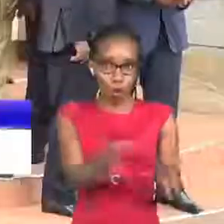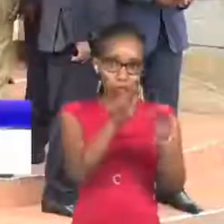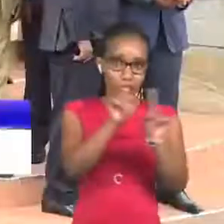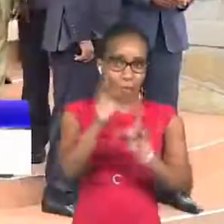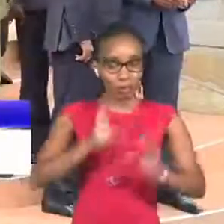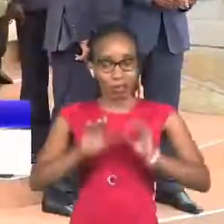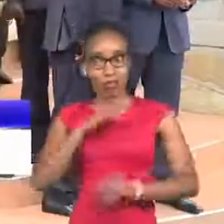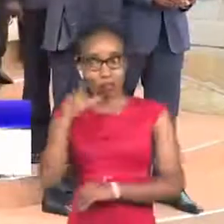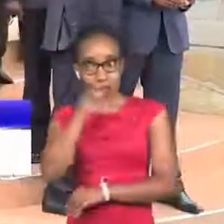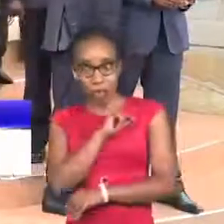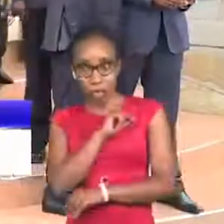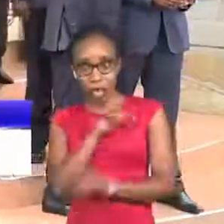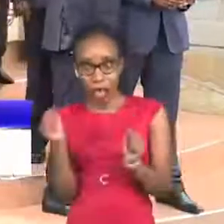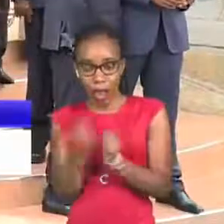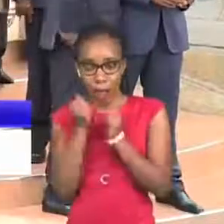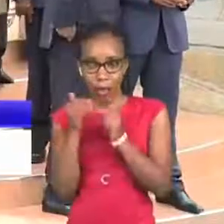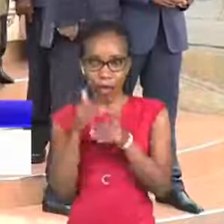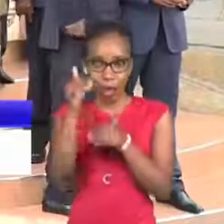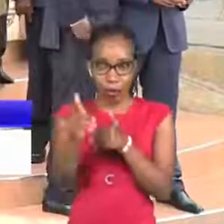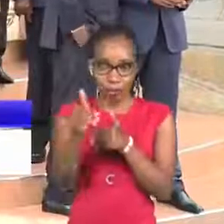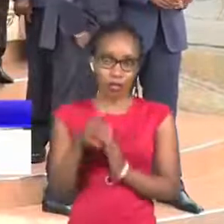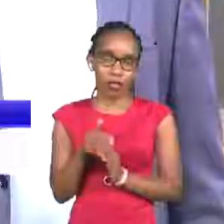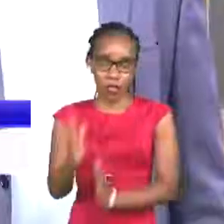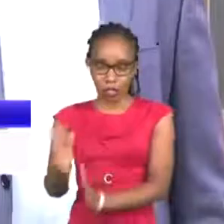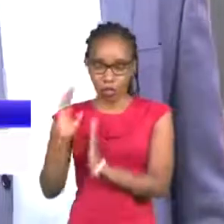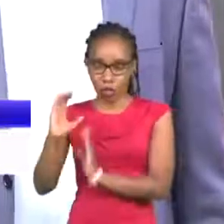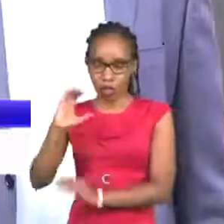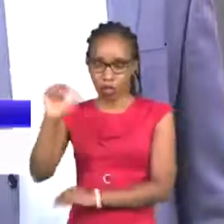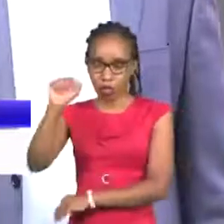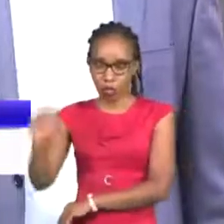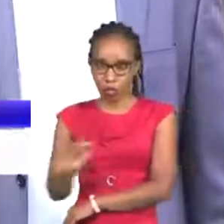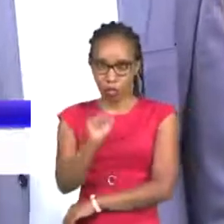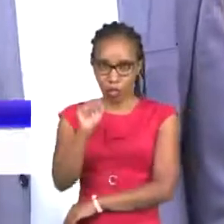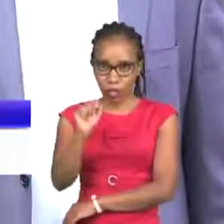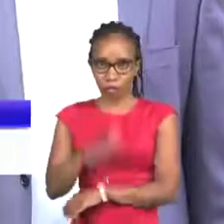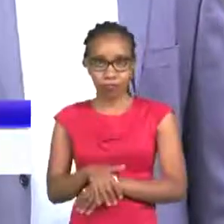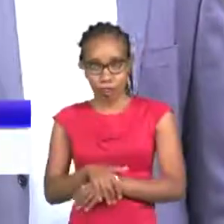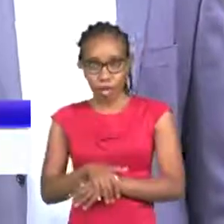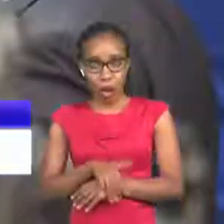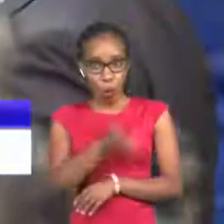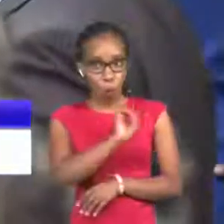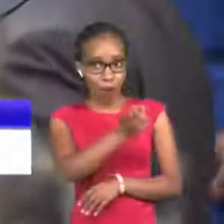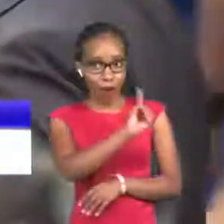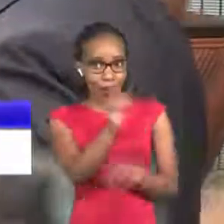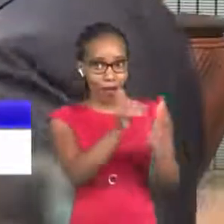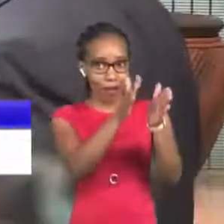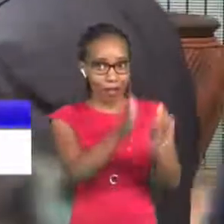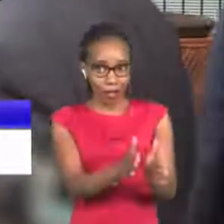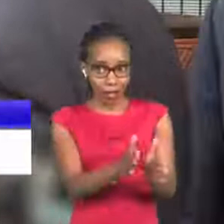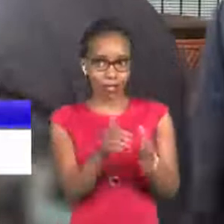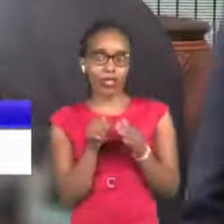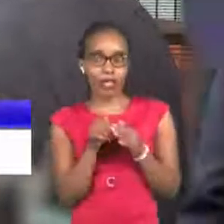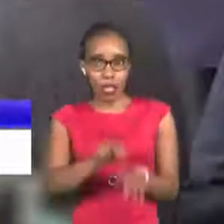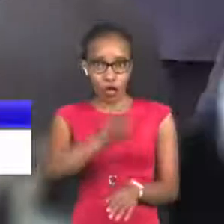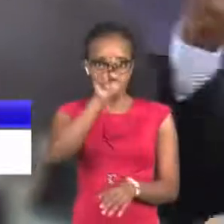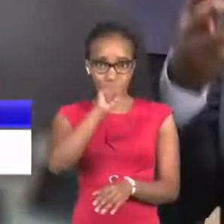Wananchi. This comes just a few days after the Interior Cabinet Secretary Fred Matiang'i sent a stern warning to leaders and radio stations in